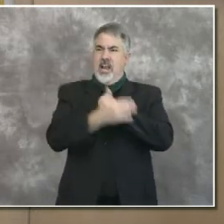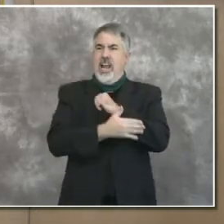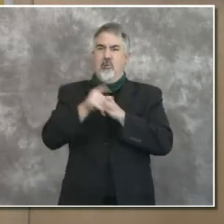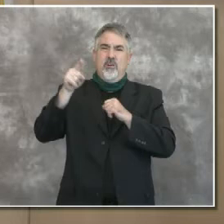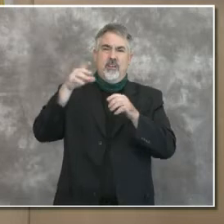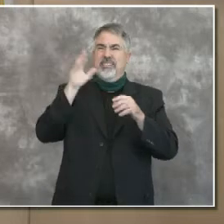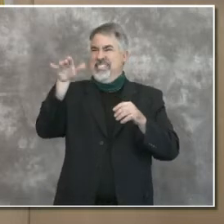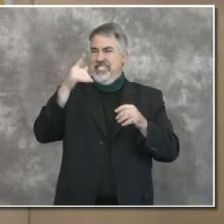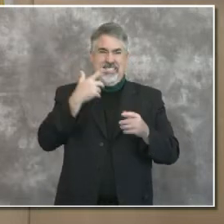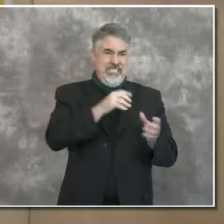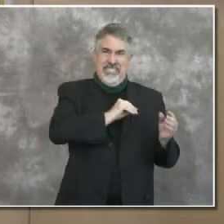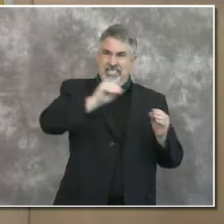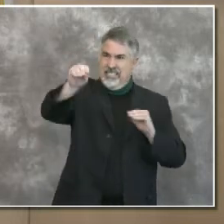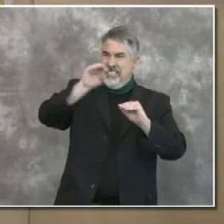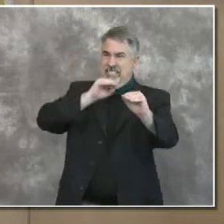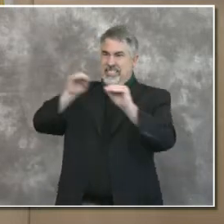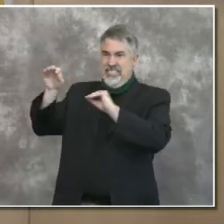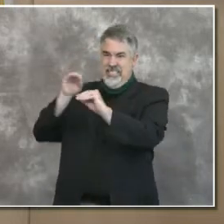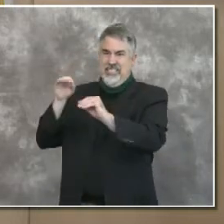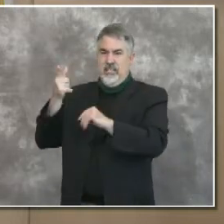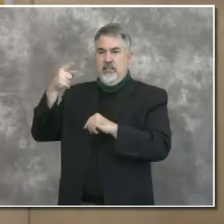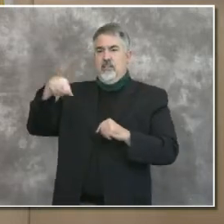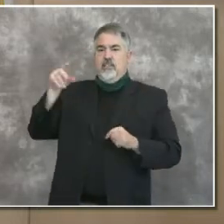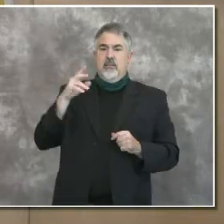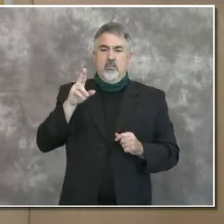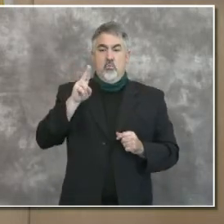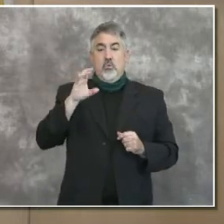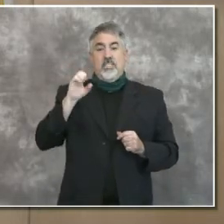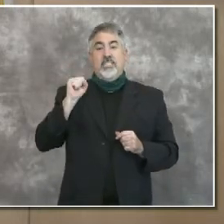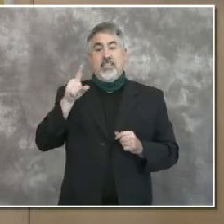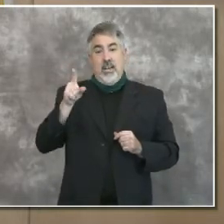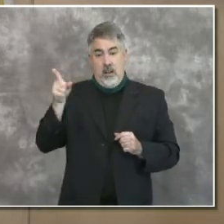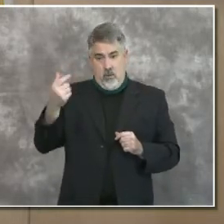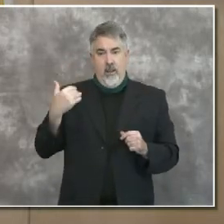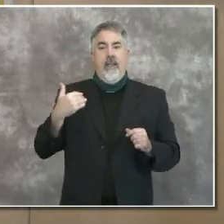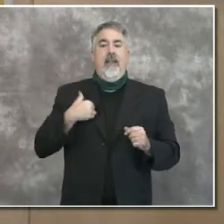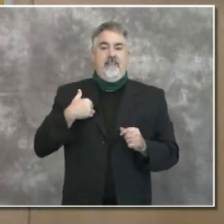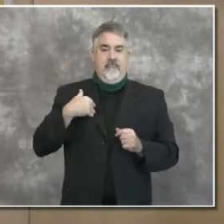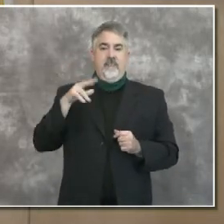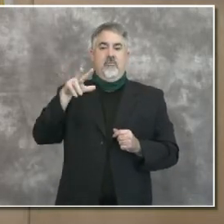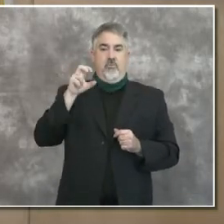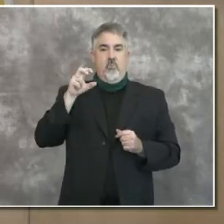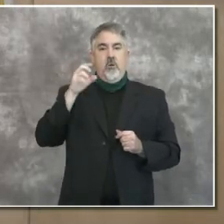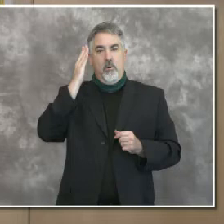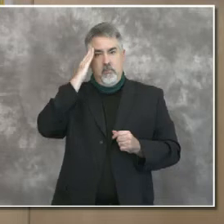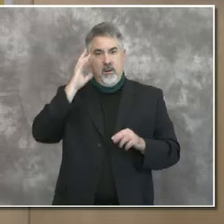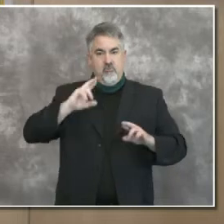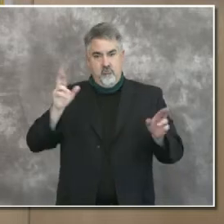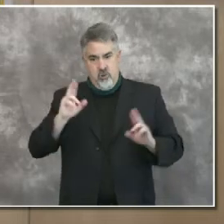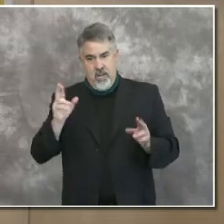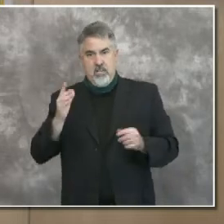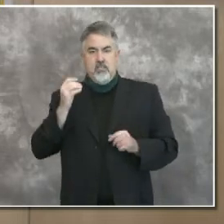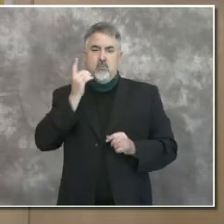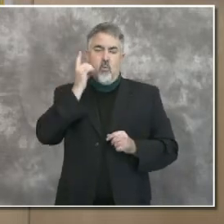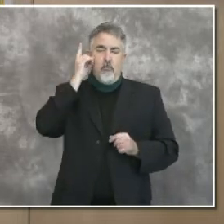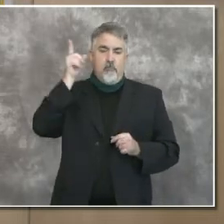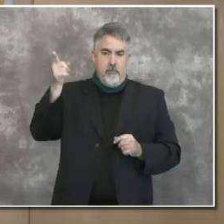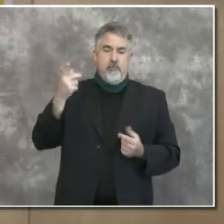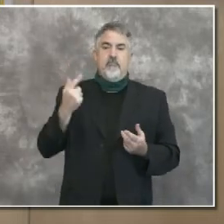new 300-bed dorm at UC San Diego, and added 202 beds at Palomar Health in